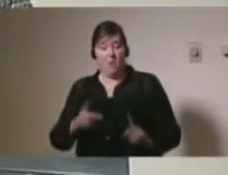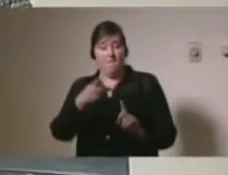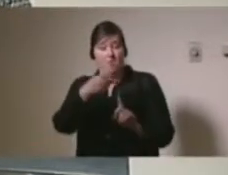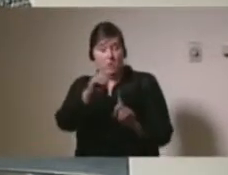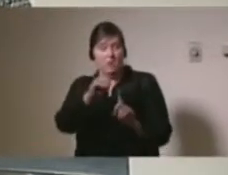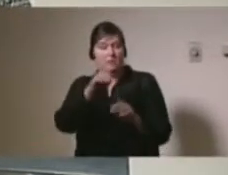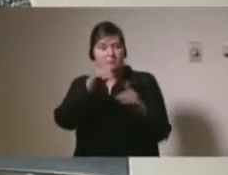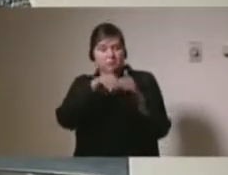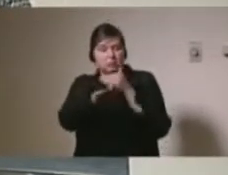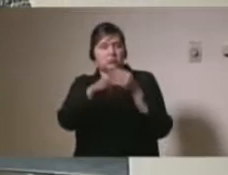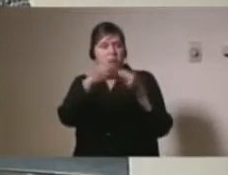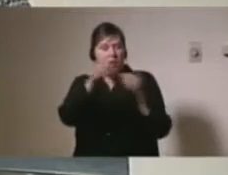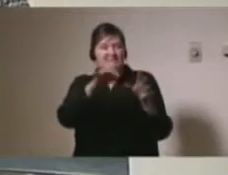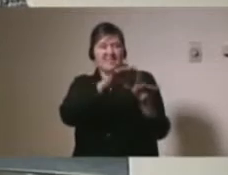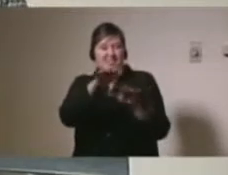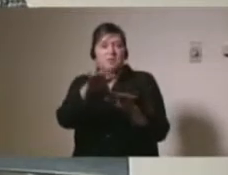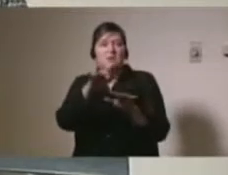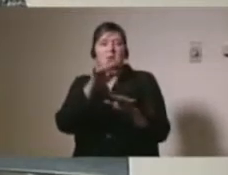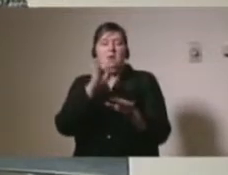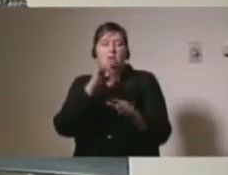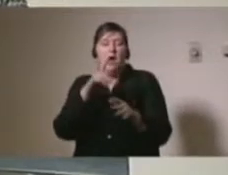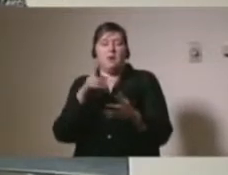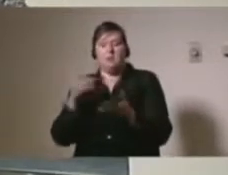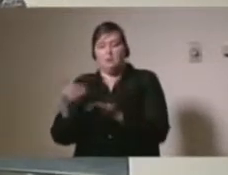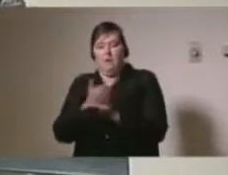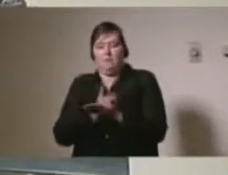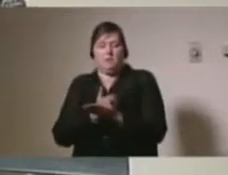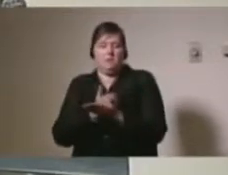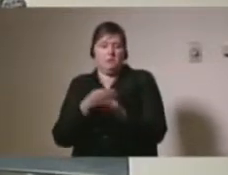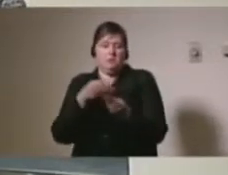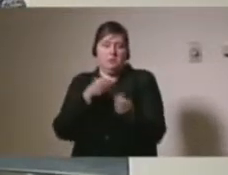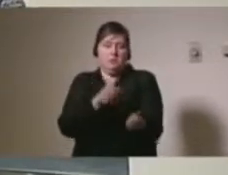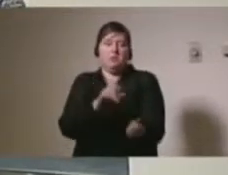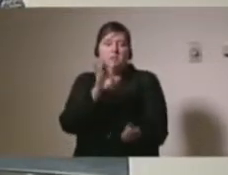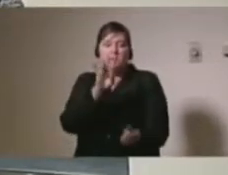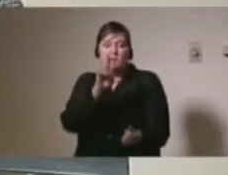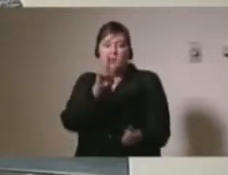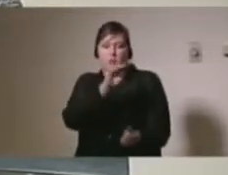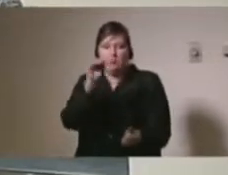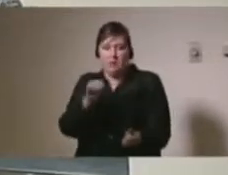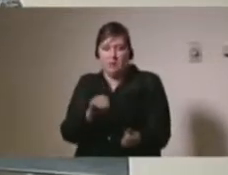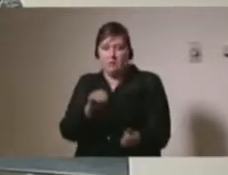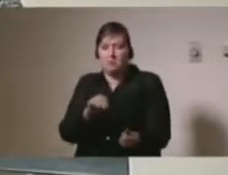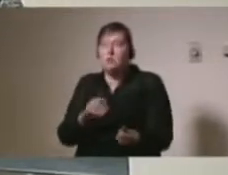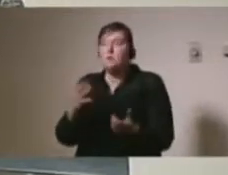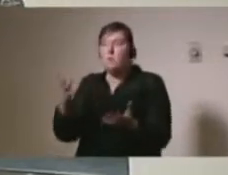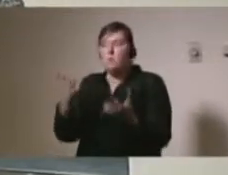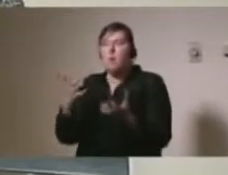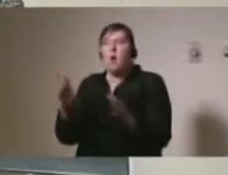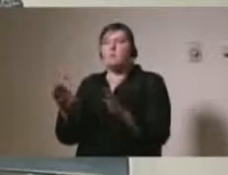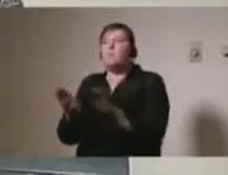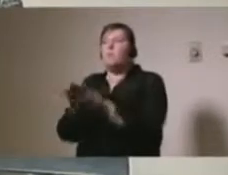So we want to offer more and more bank services in our network, and out of our